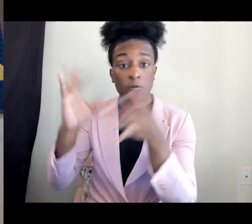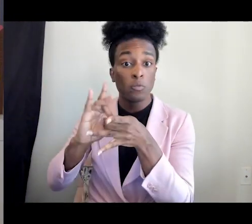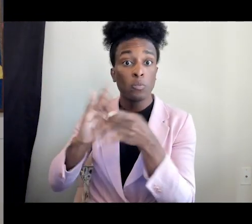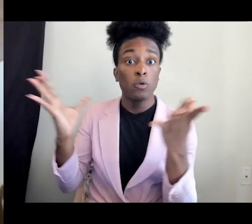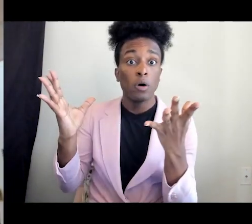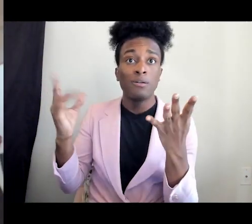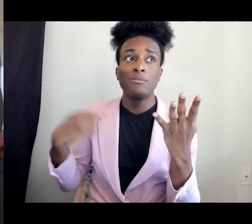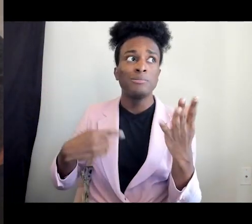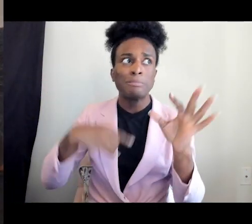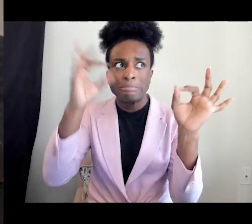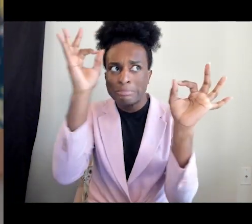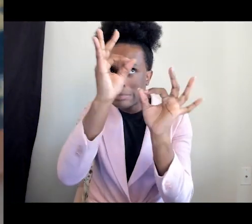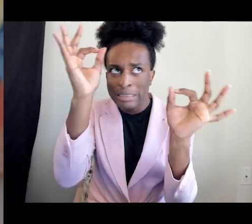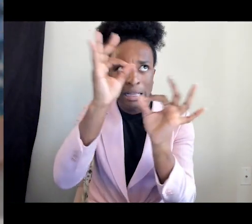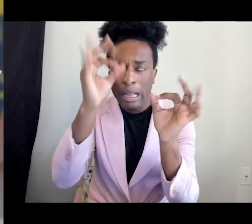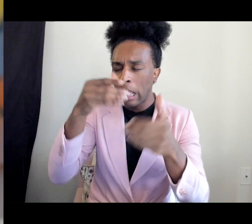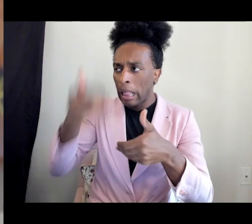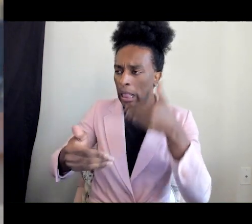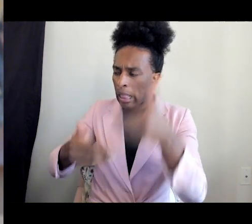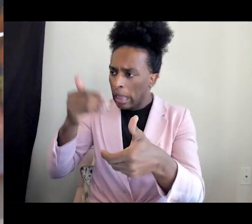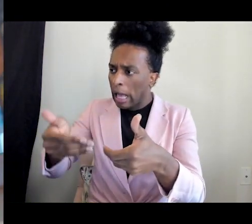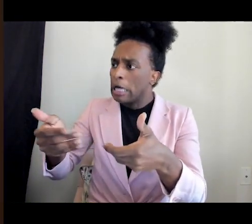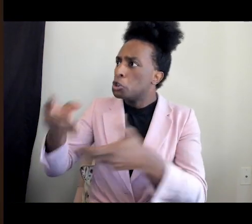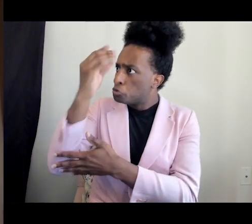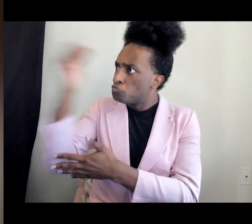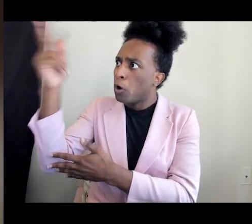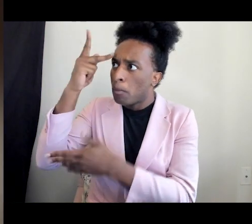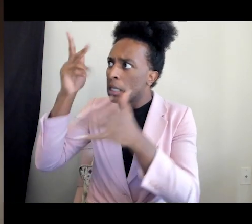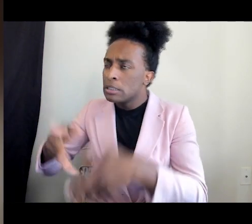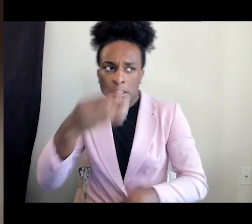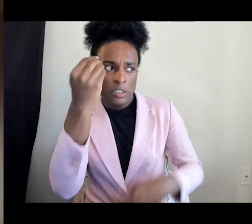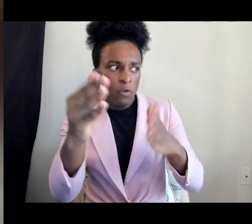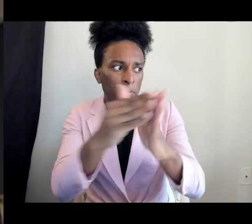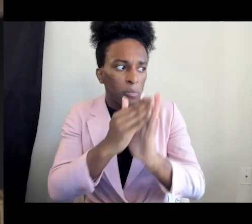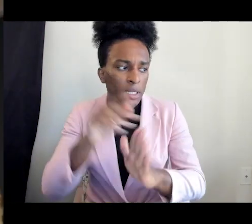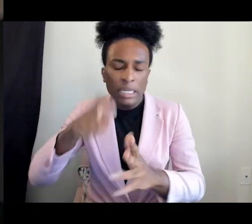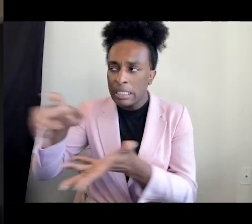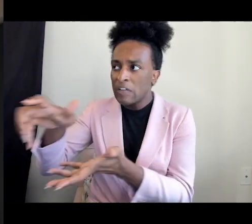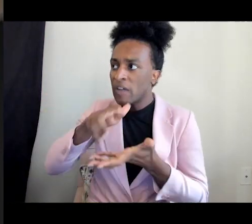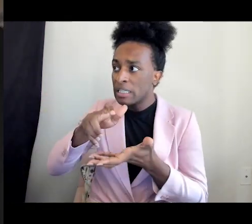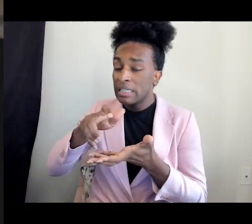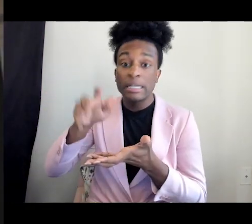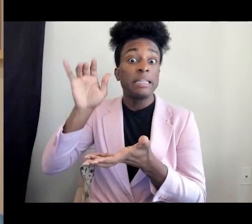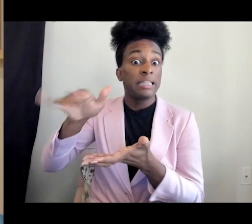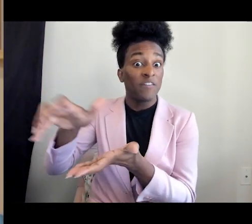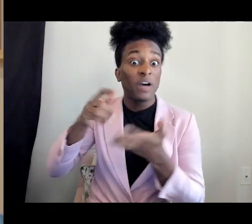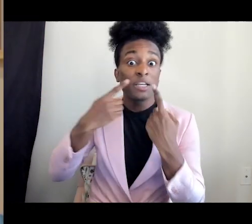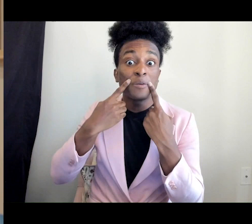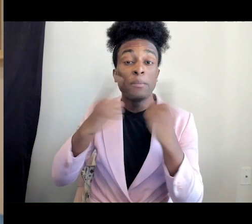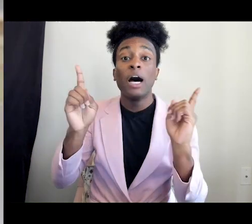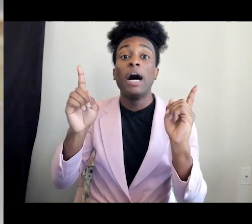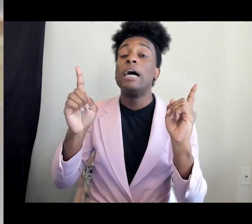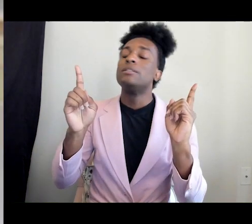we would have known what steps we needed to take in order to stress the importance to the